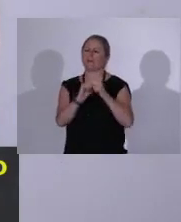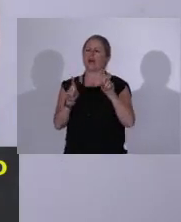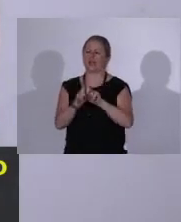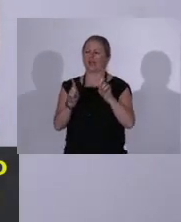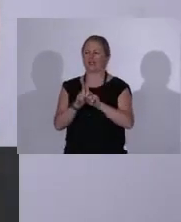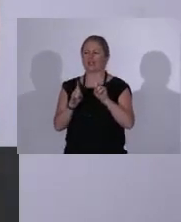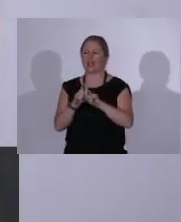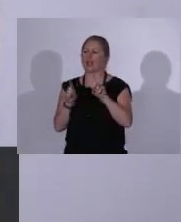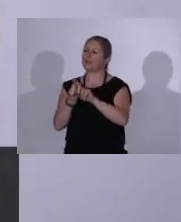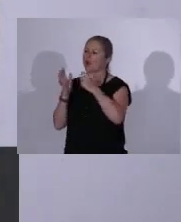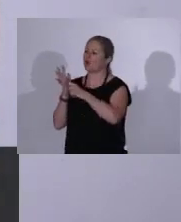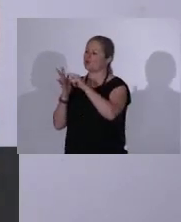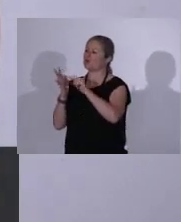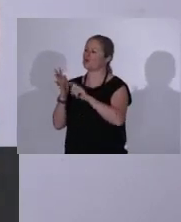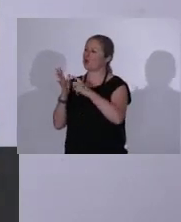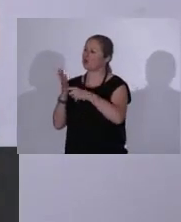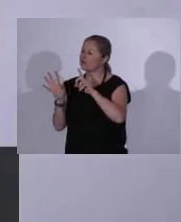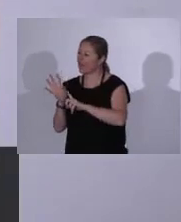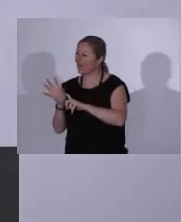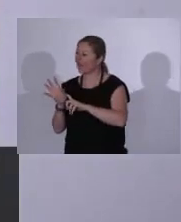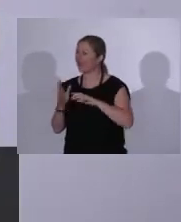organisations like Rotary, local councils.